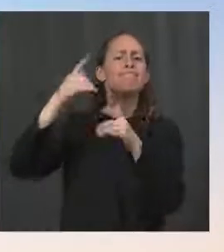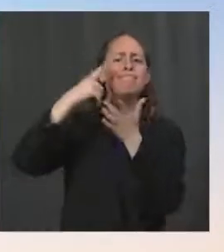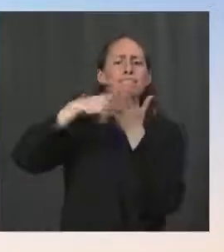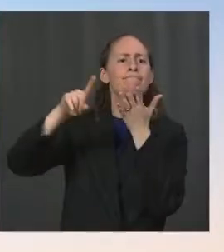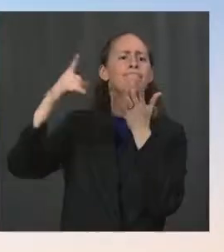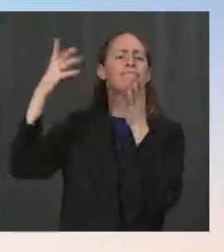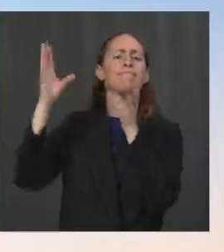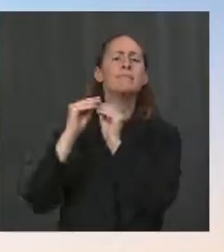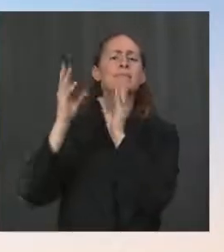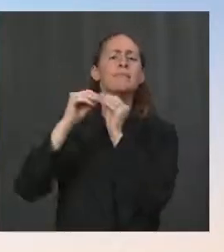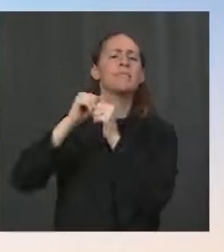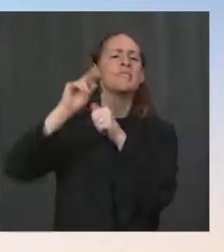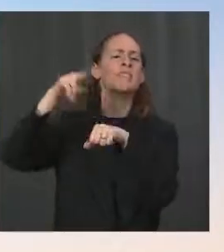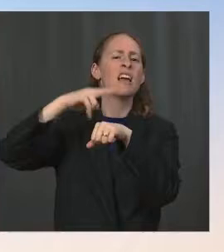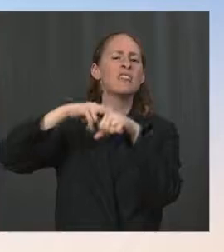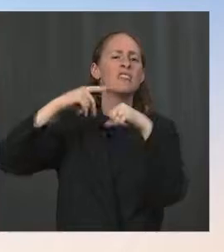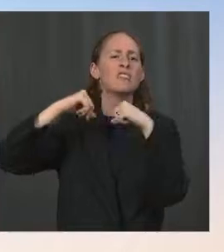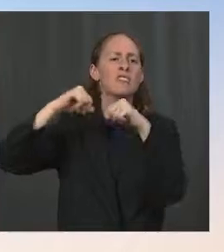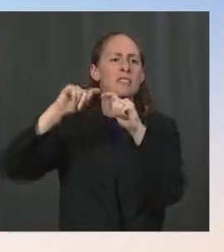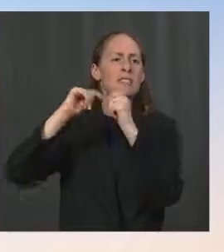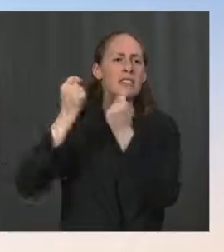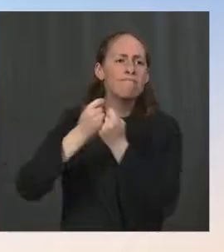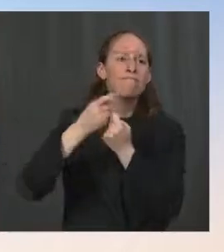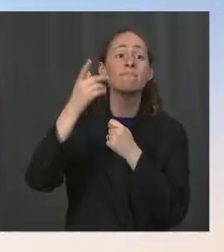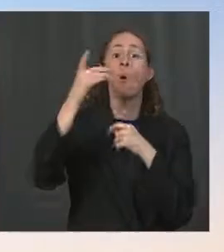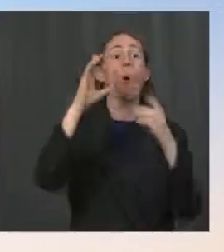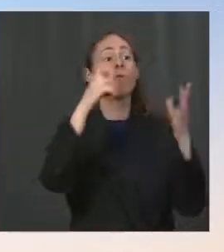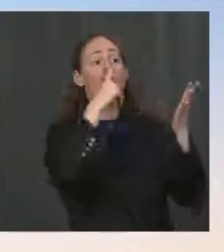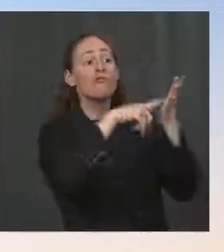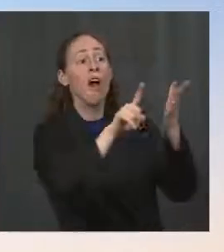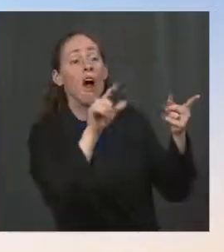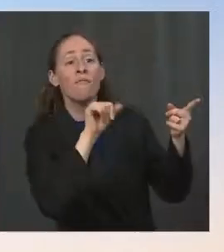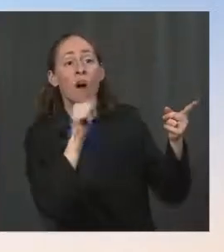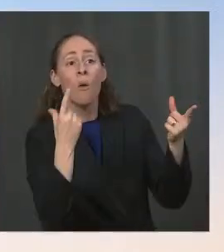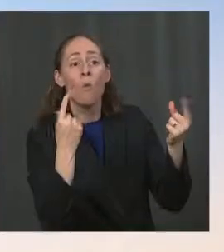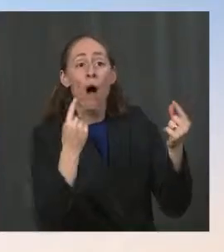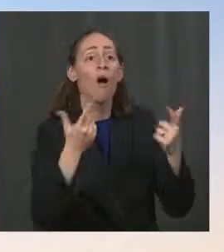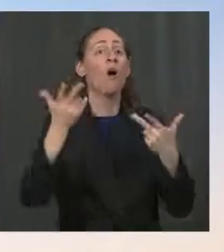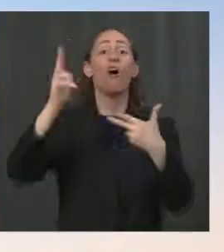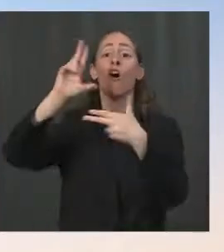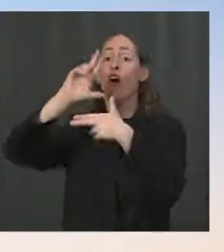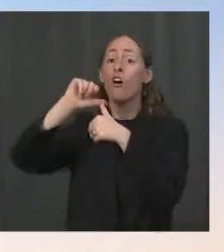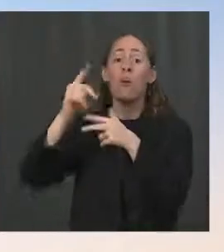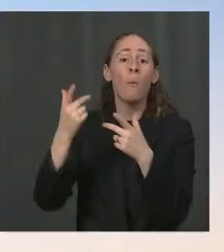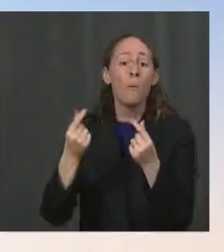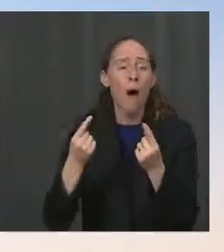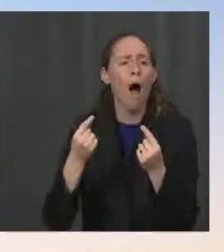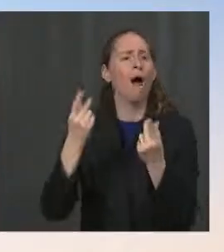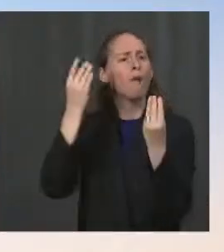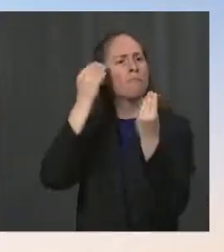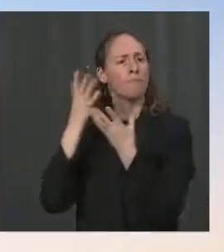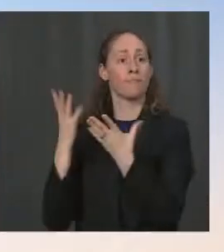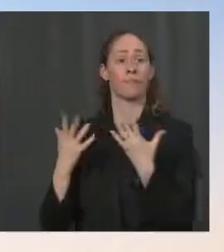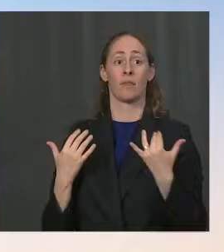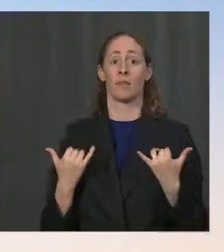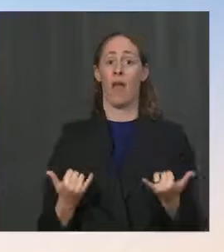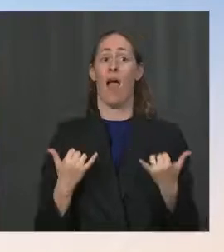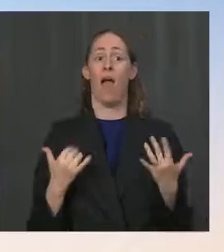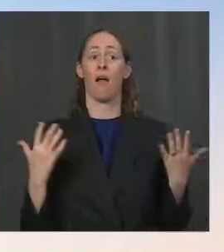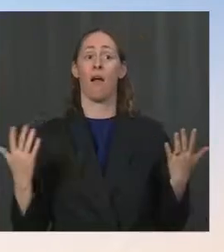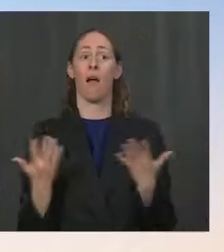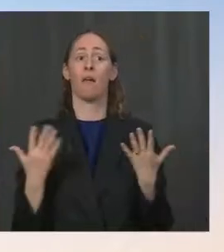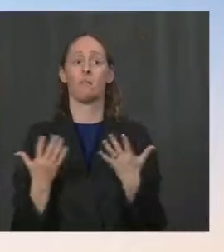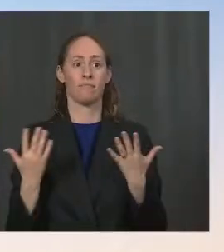it's follow-ups, diplomatic efforts in Afghanistan, or of course, he's right now meeting, having a meeting with the leadership